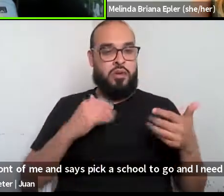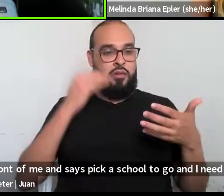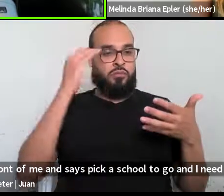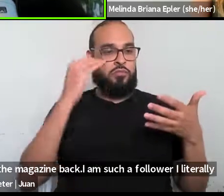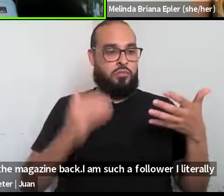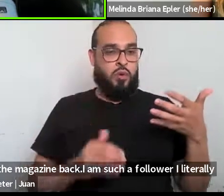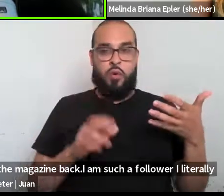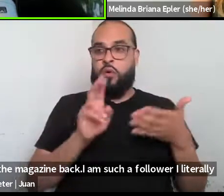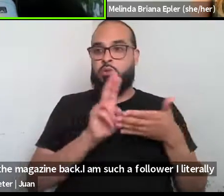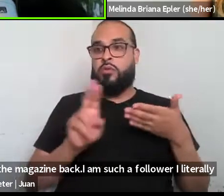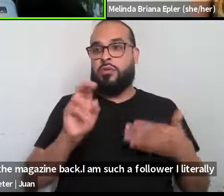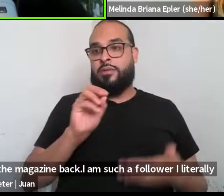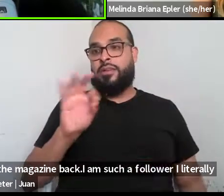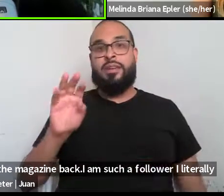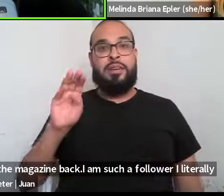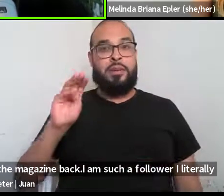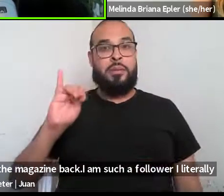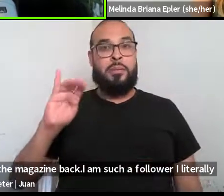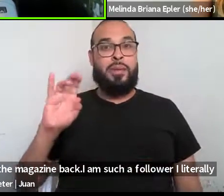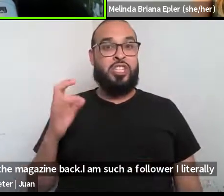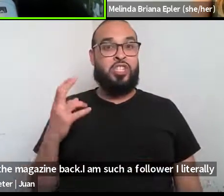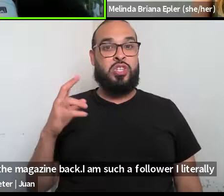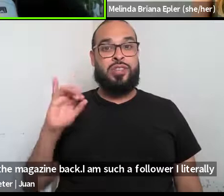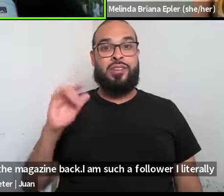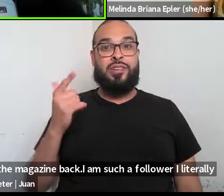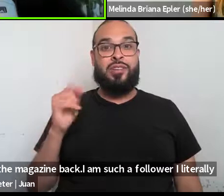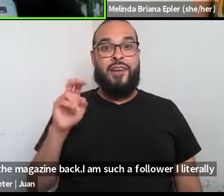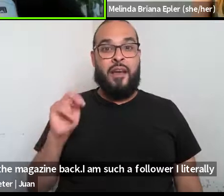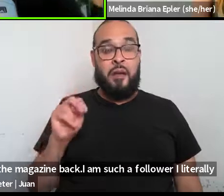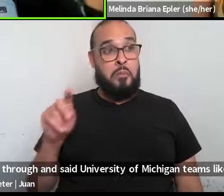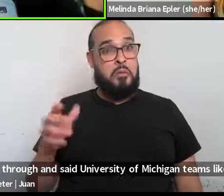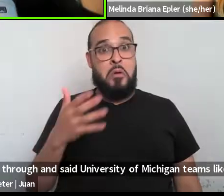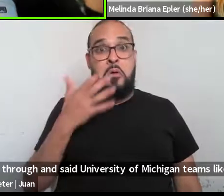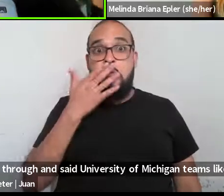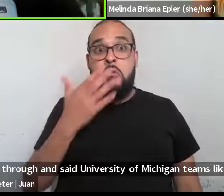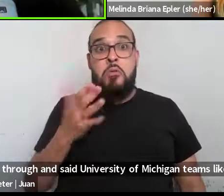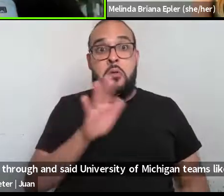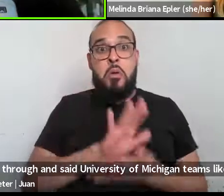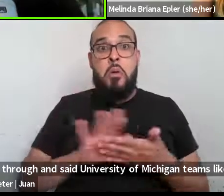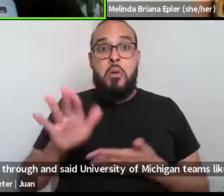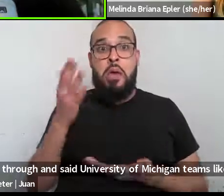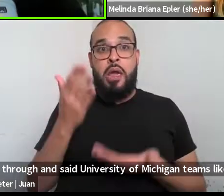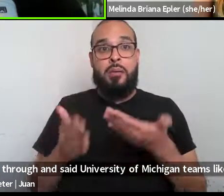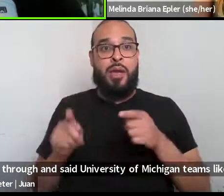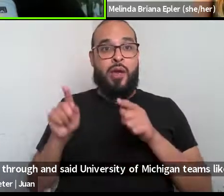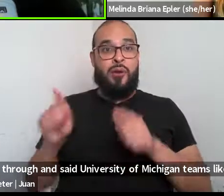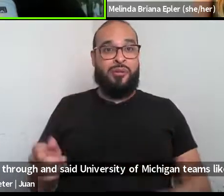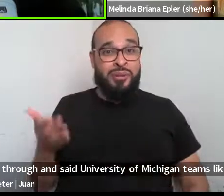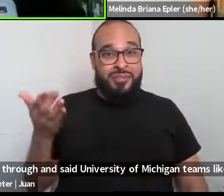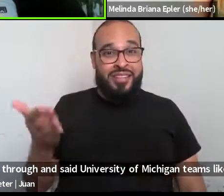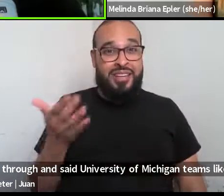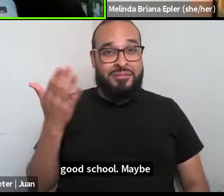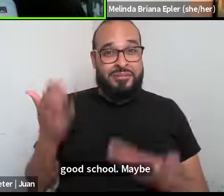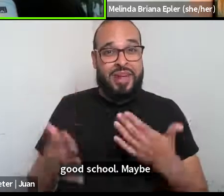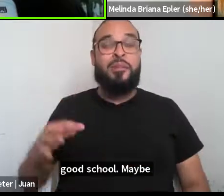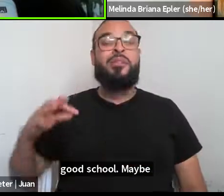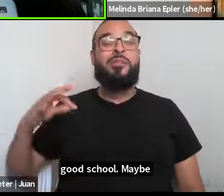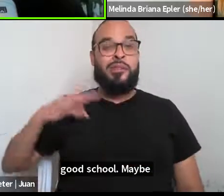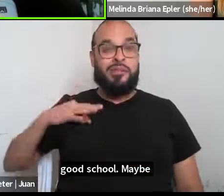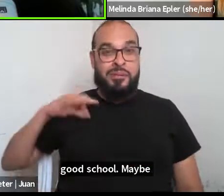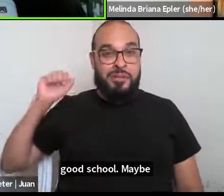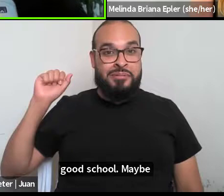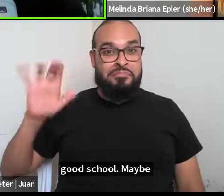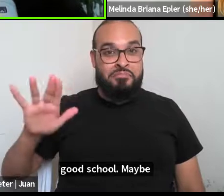University of Michigan seems like a good school. Maybe I'll go there. And I applied and got in